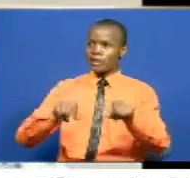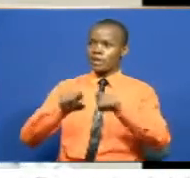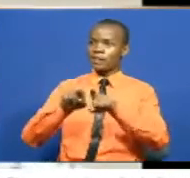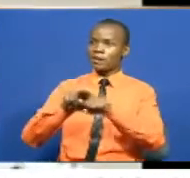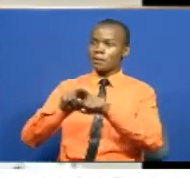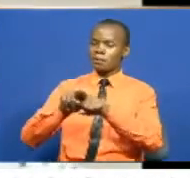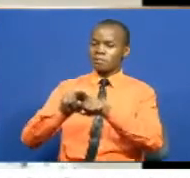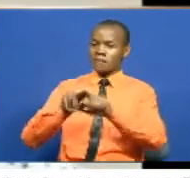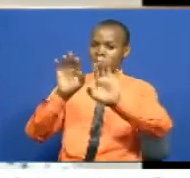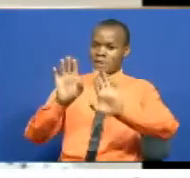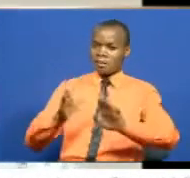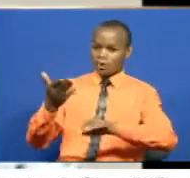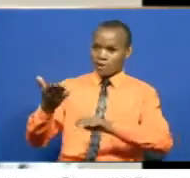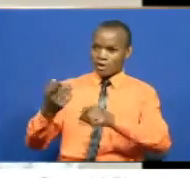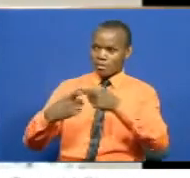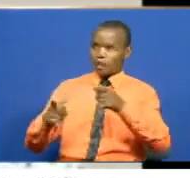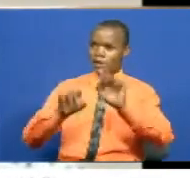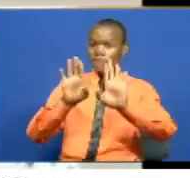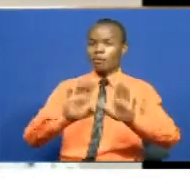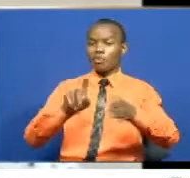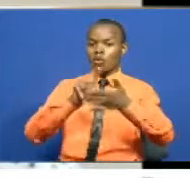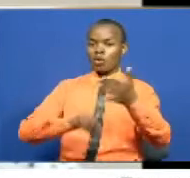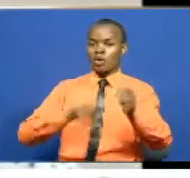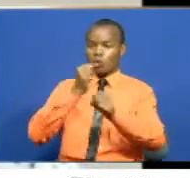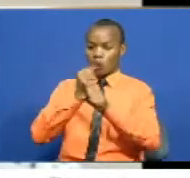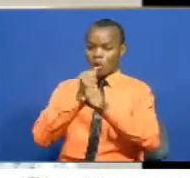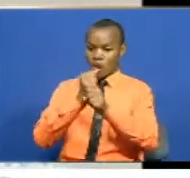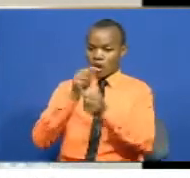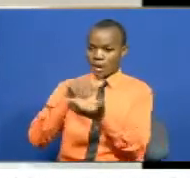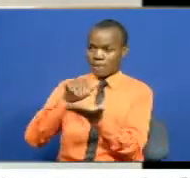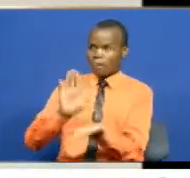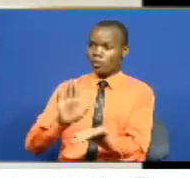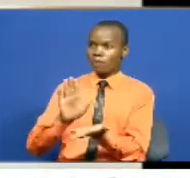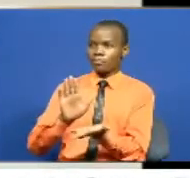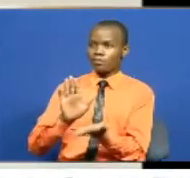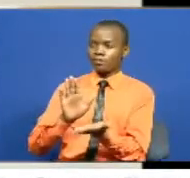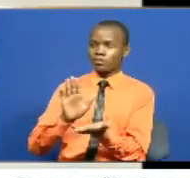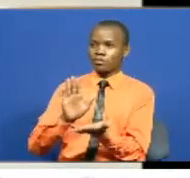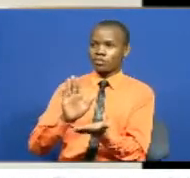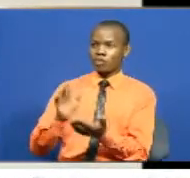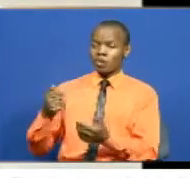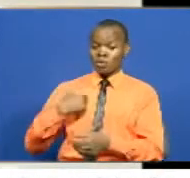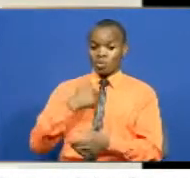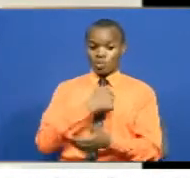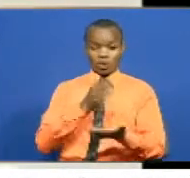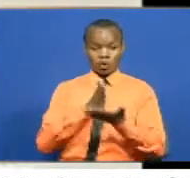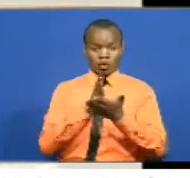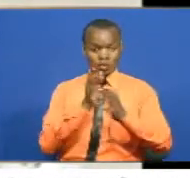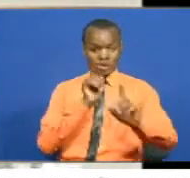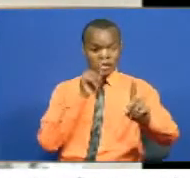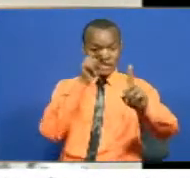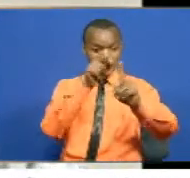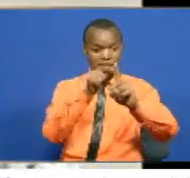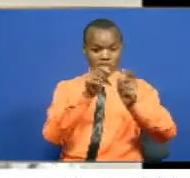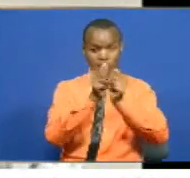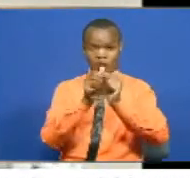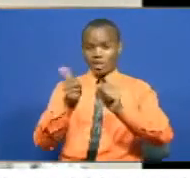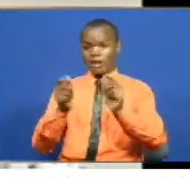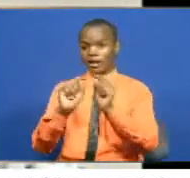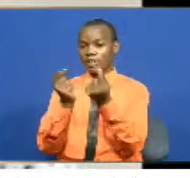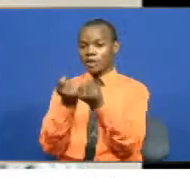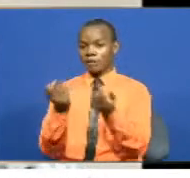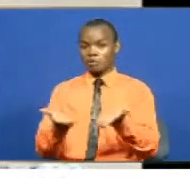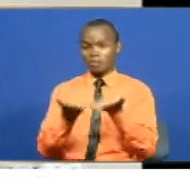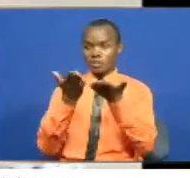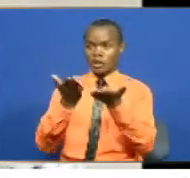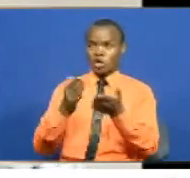But I think we have to work more because we are looking for other teams. They are improving